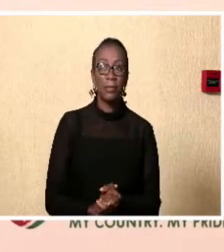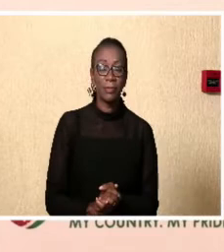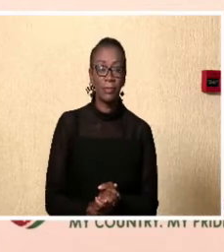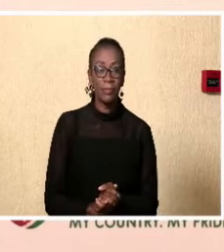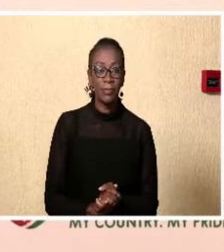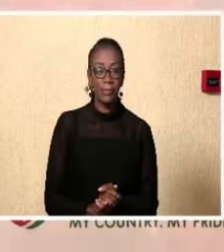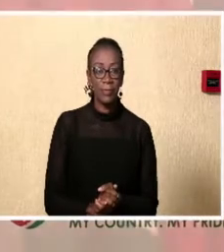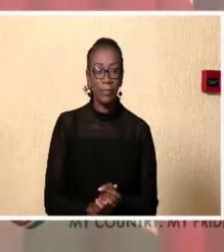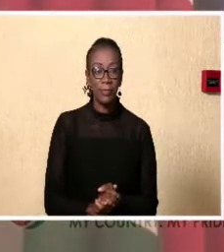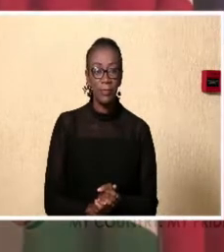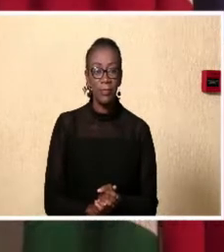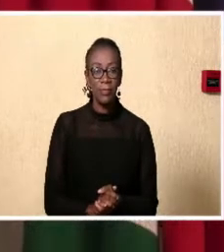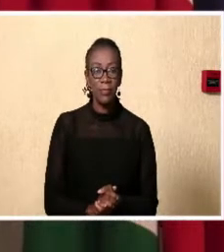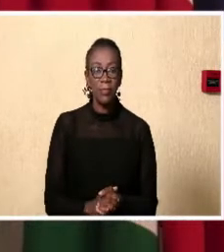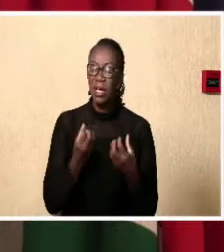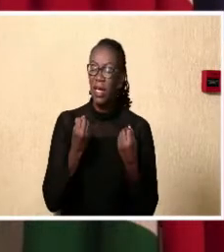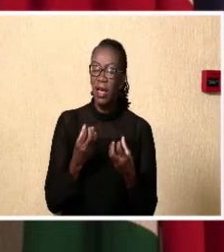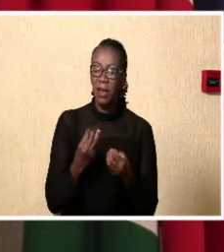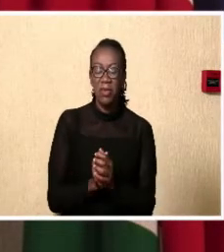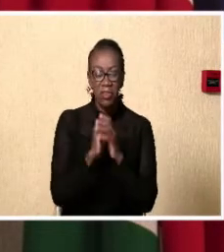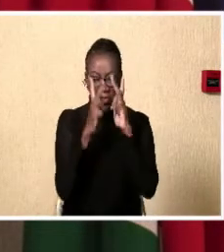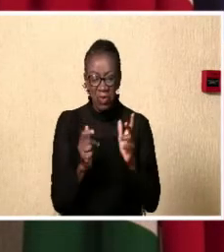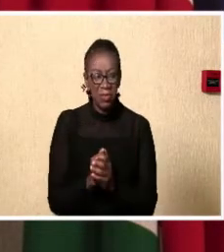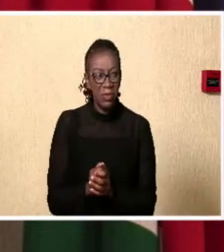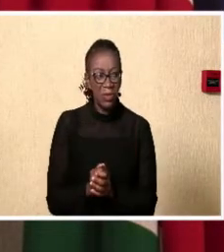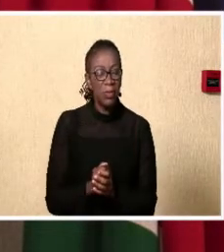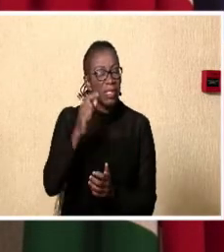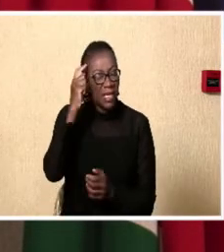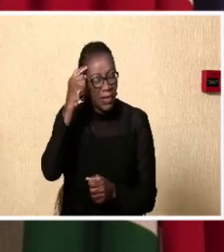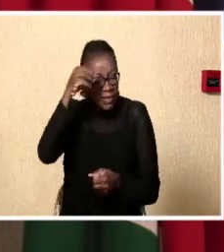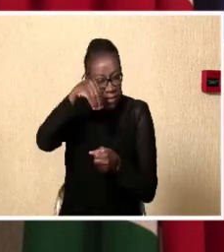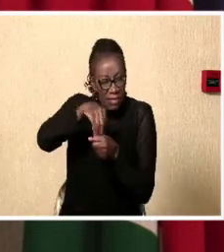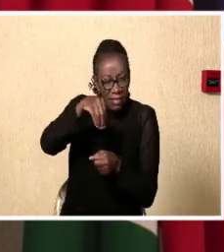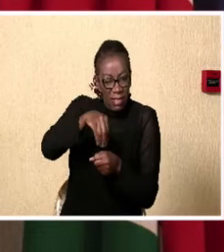frustrations, a lot of agitations, and that can also cause